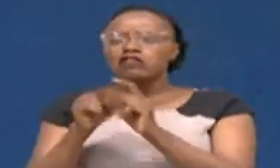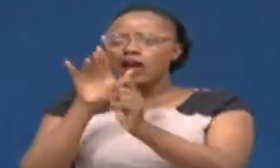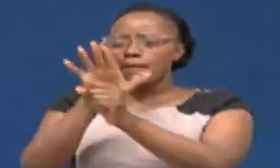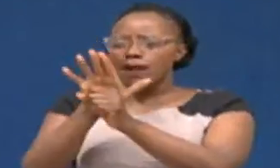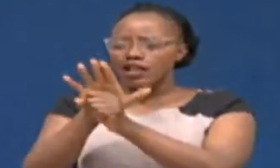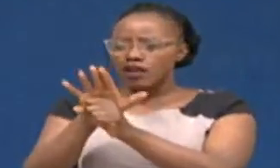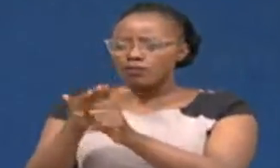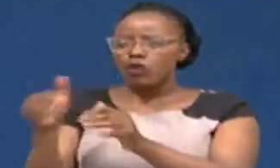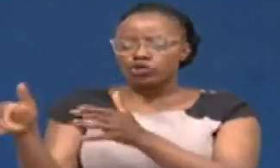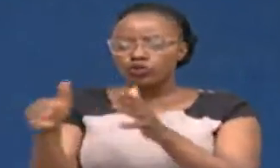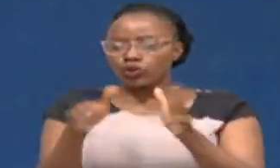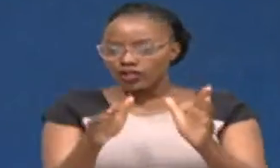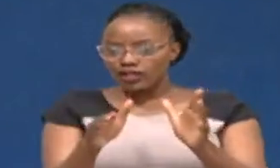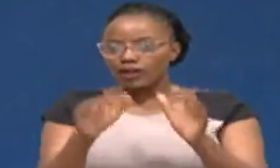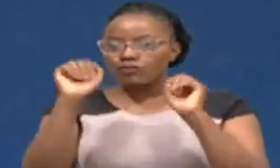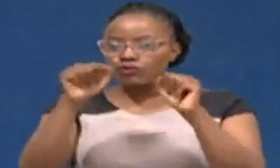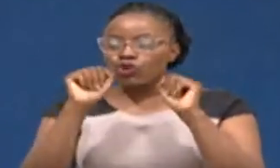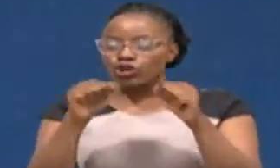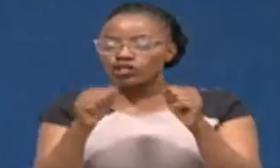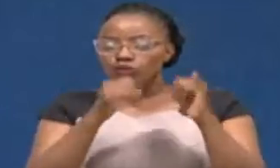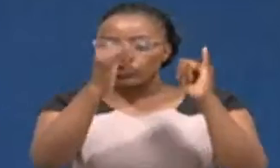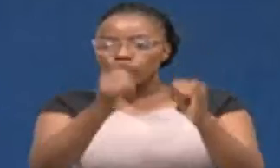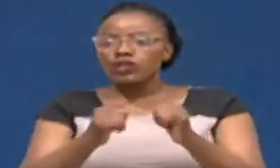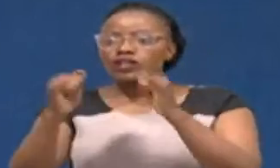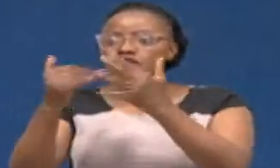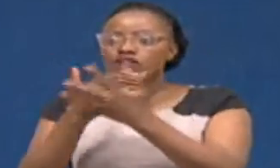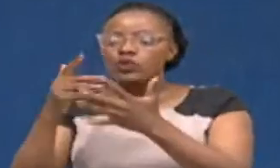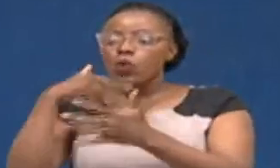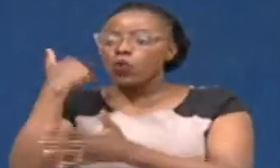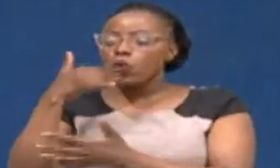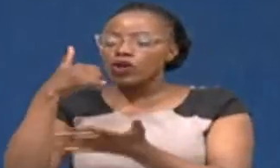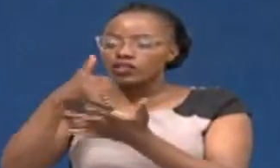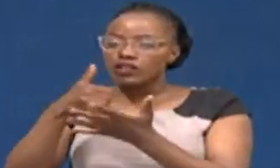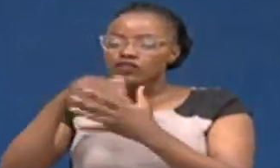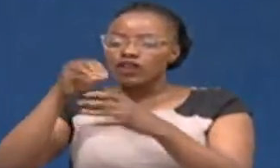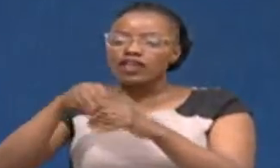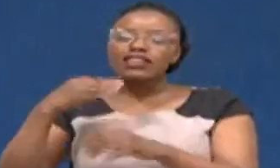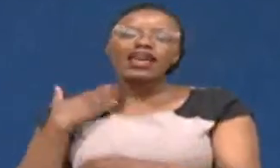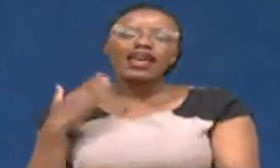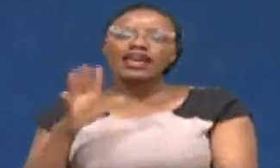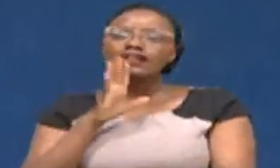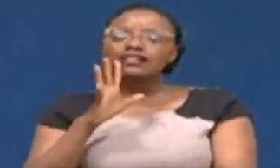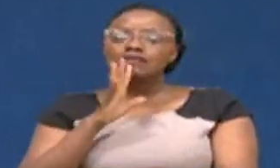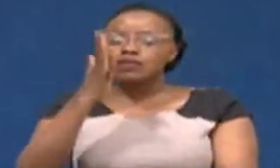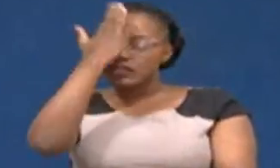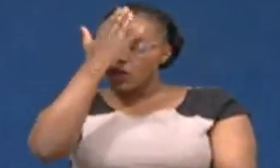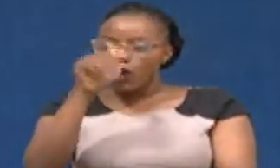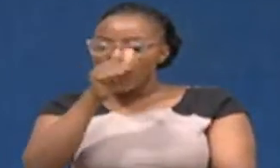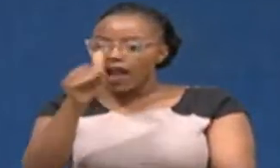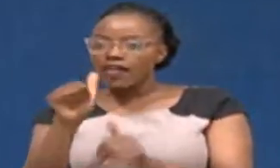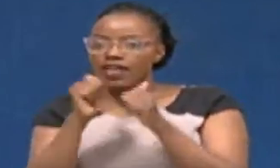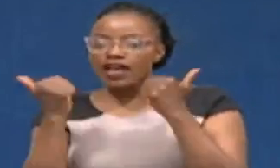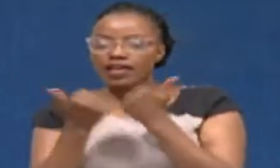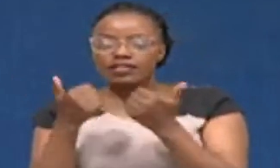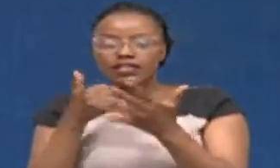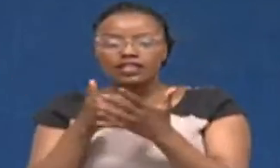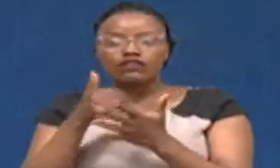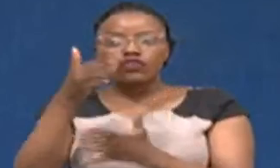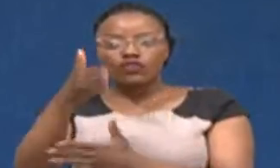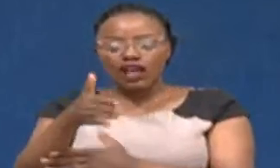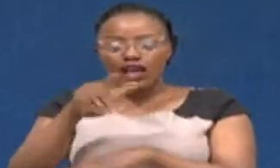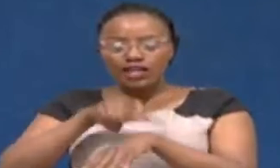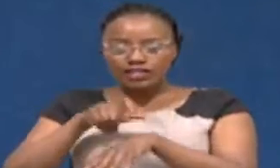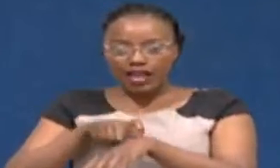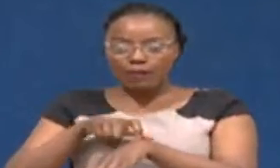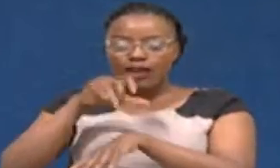multiple charges to any individual who is involved in hate speech, because other agencies are involved. Once